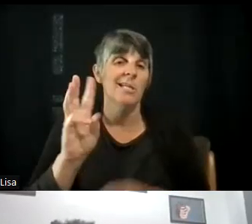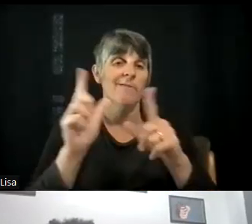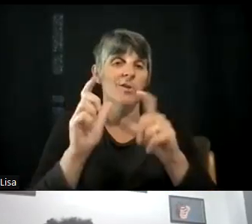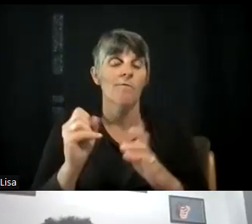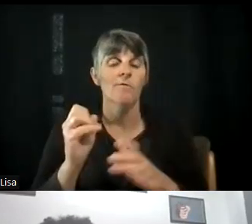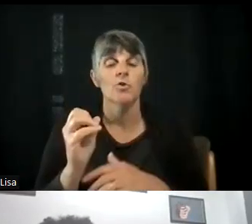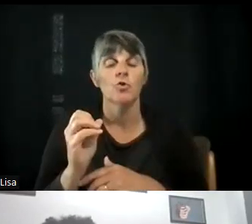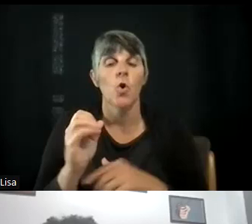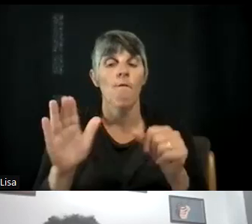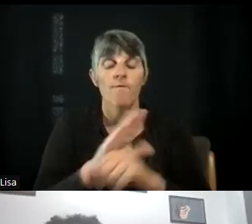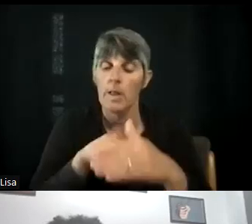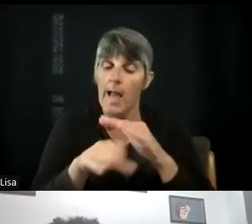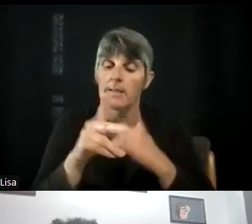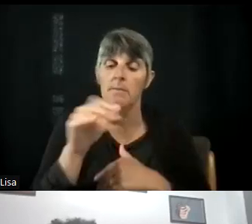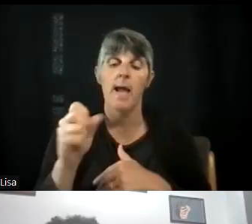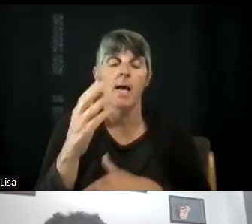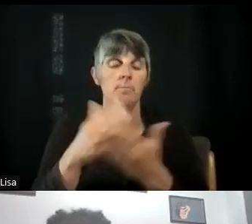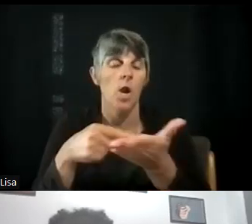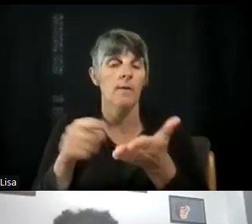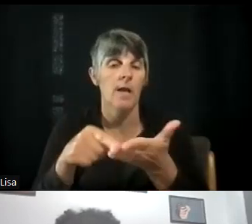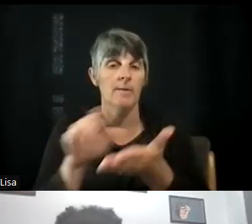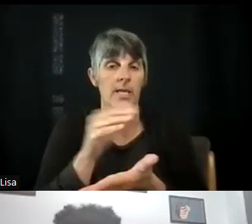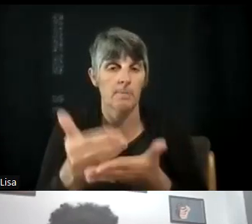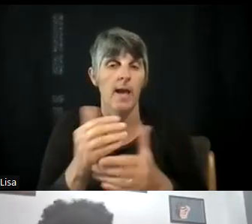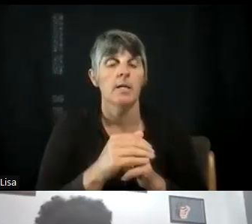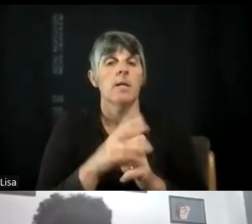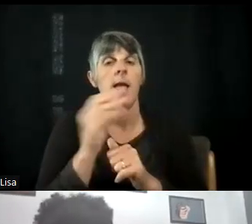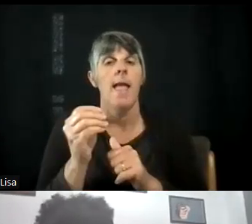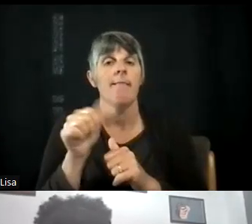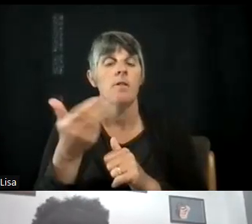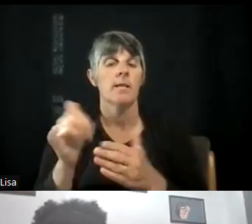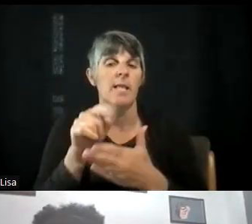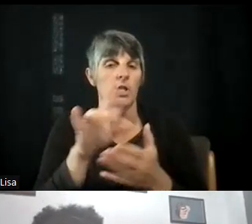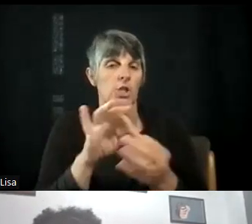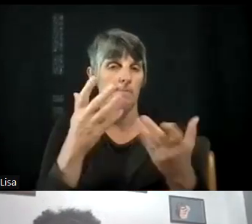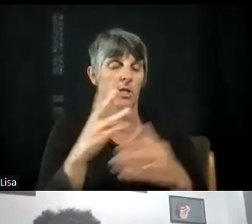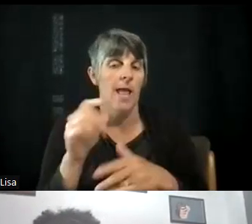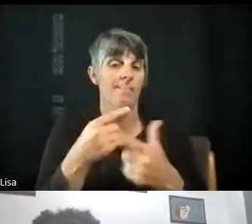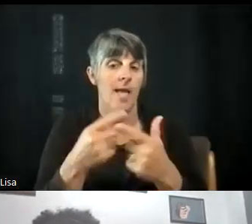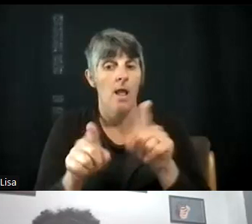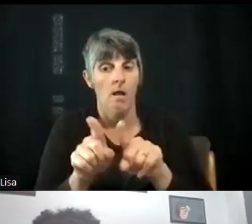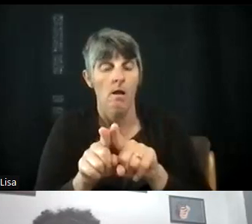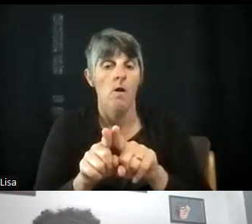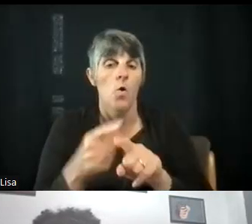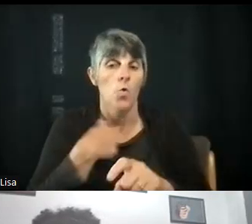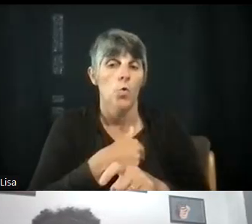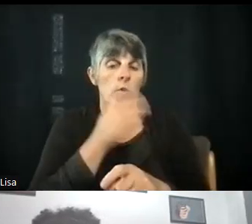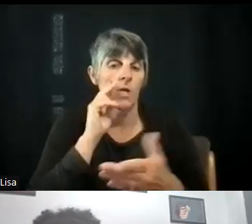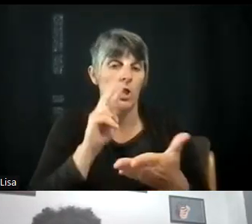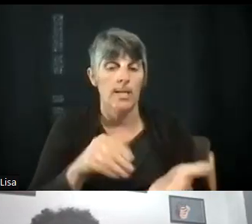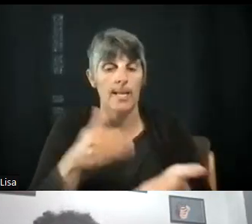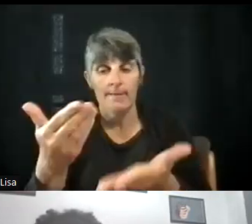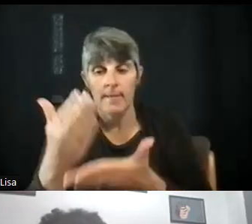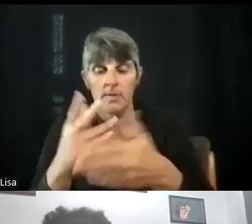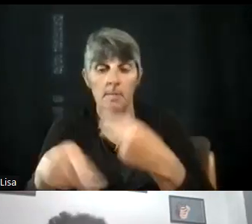they're full access pass is part of the compensation package, and the other things that she mentioned. And then on top of that, we'd be looking at giving them some